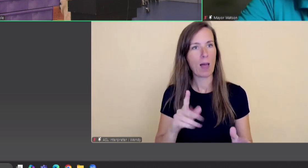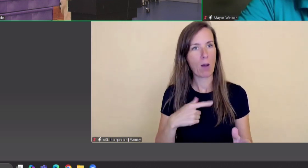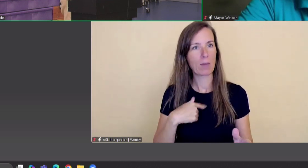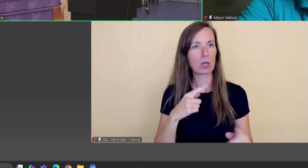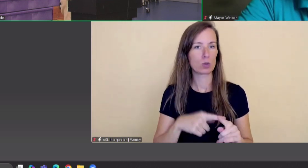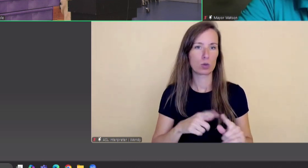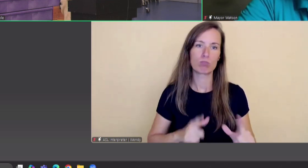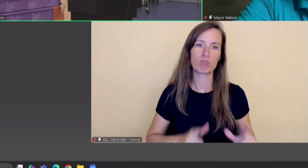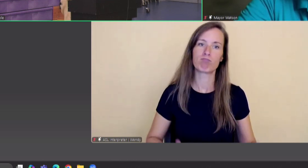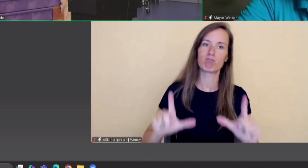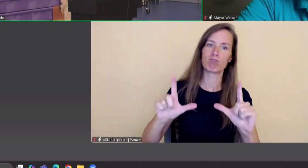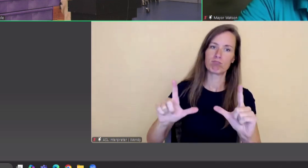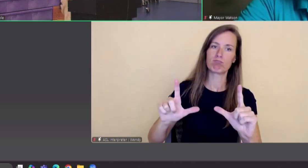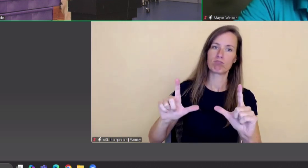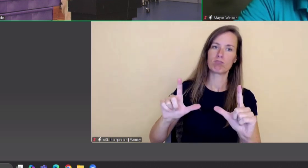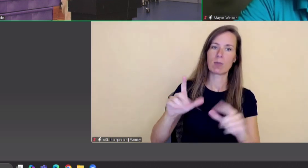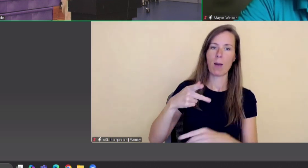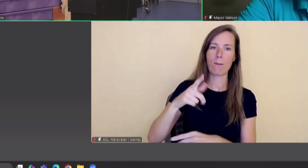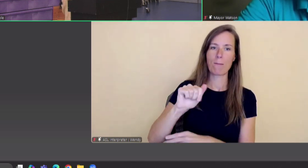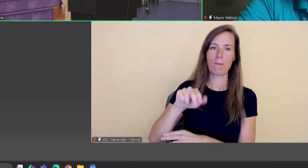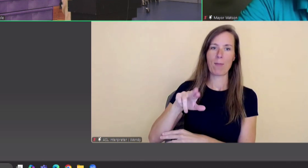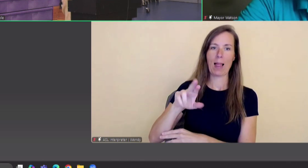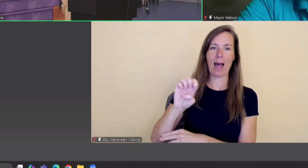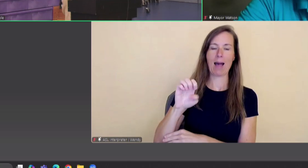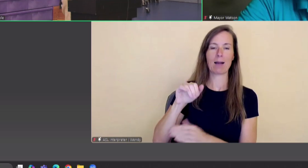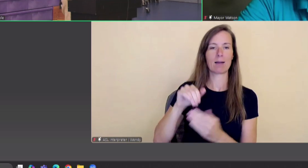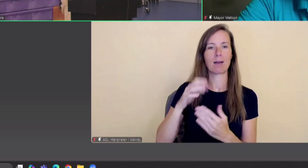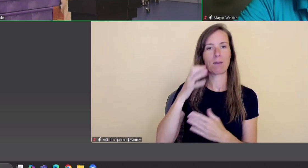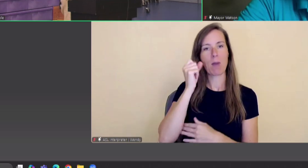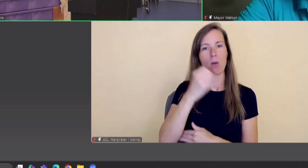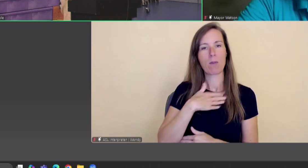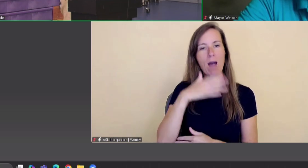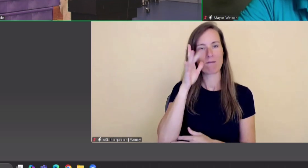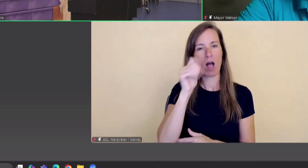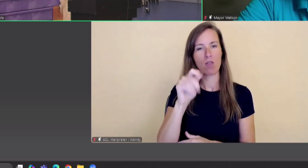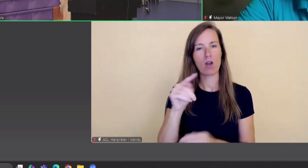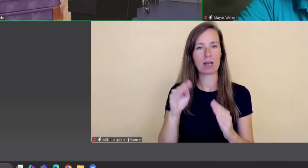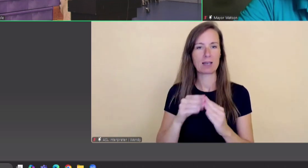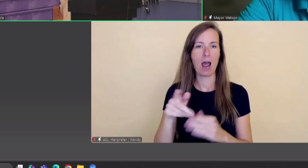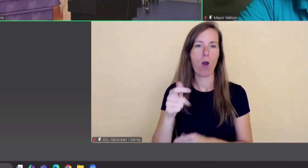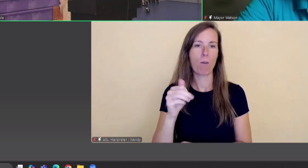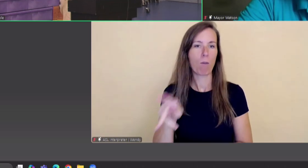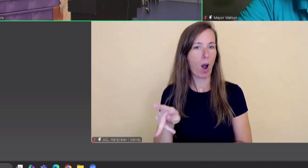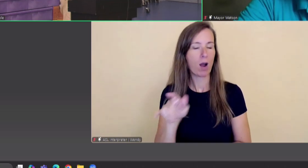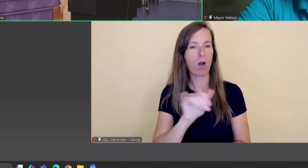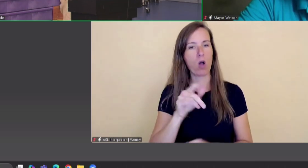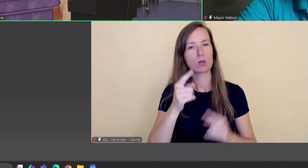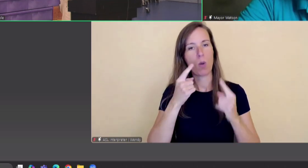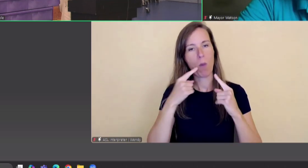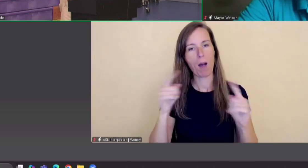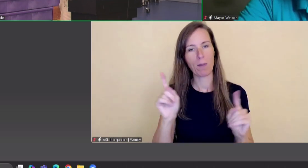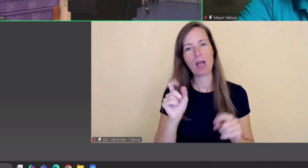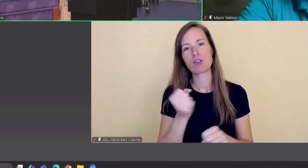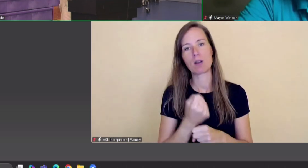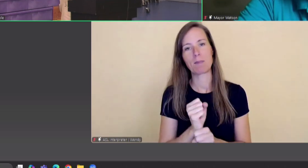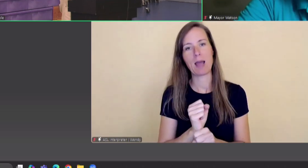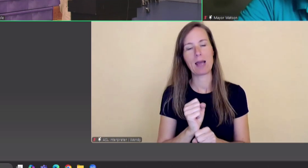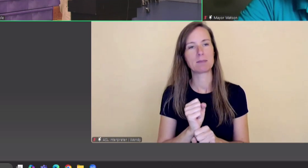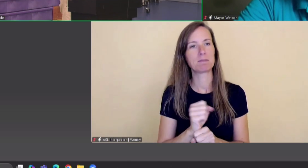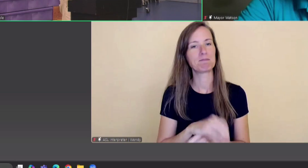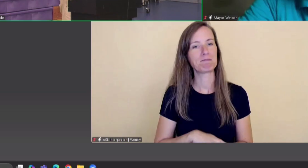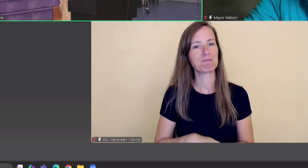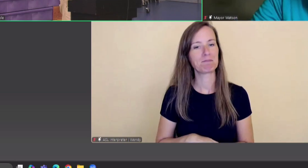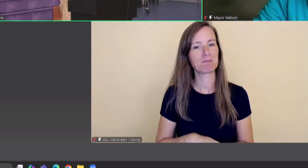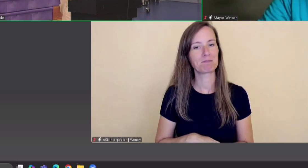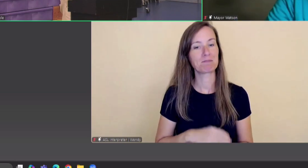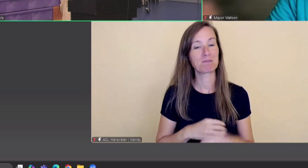of my father at the town park, and also the proclamation that was made. In the front office, I definitely want to